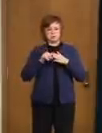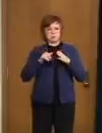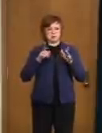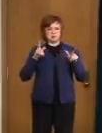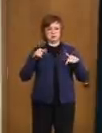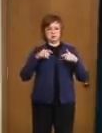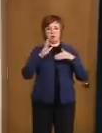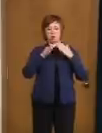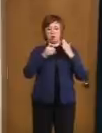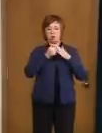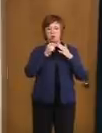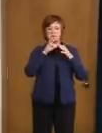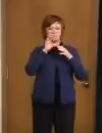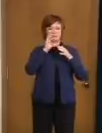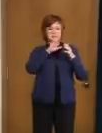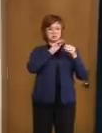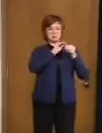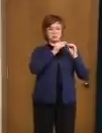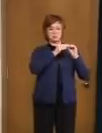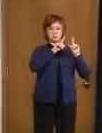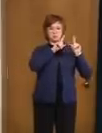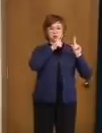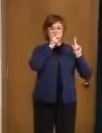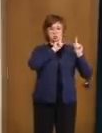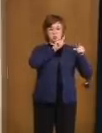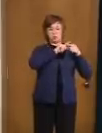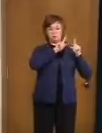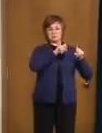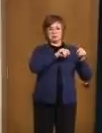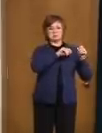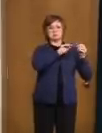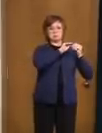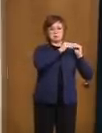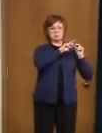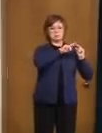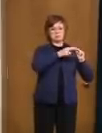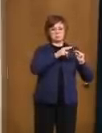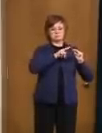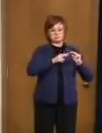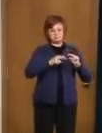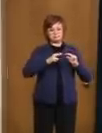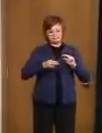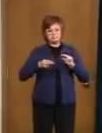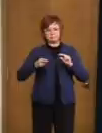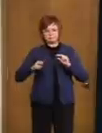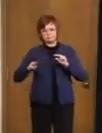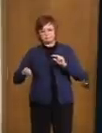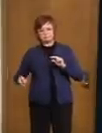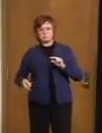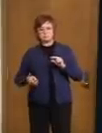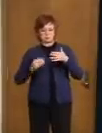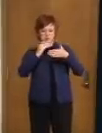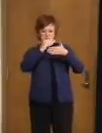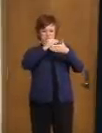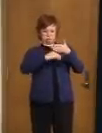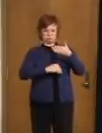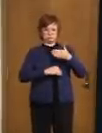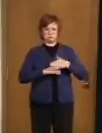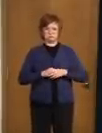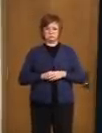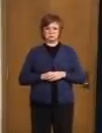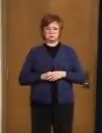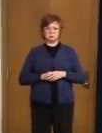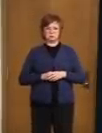throughout the month of December, and virtually since late November when we started to introduce additional measures that remain in place